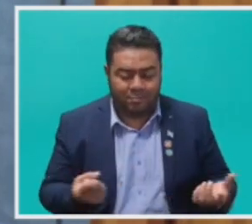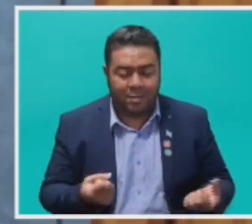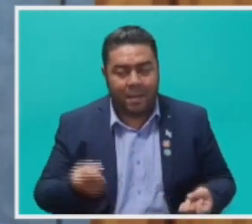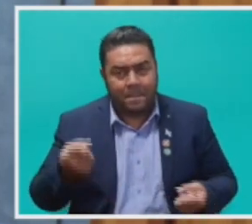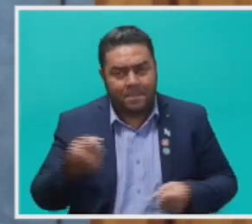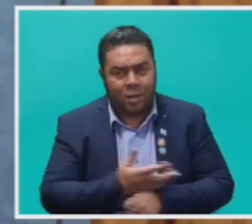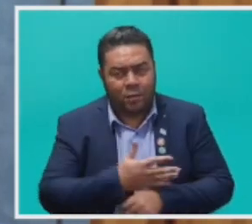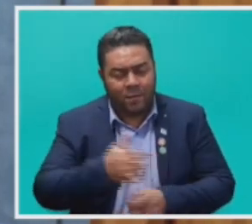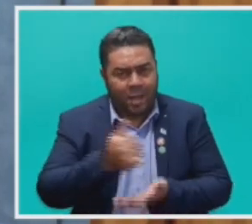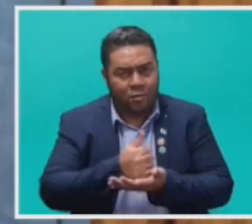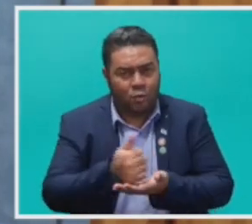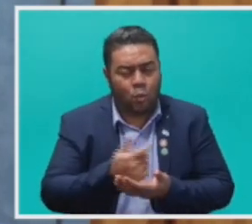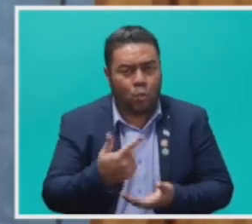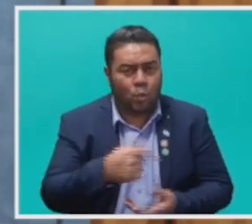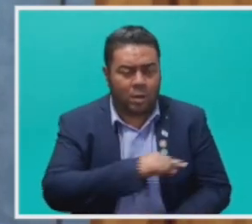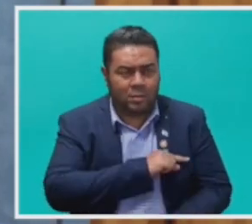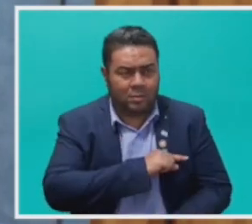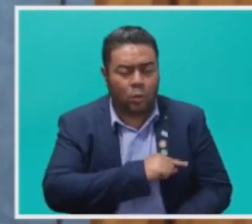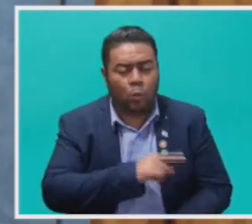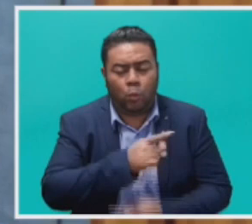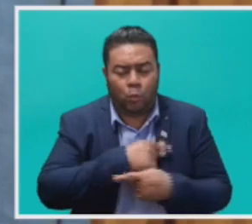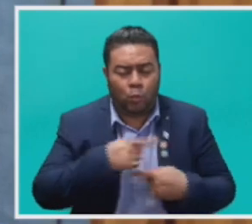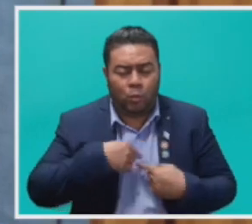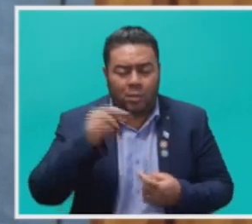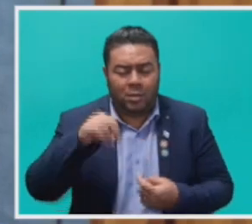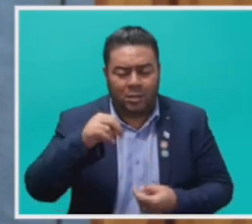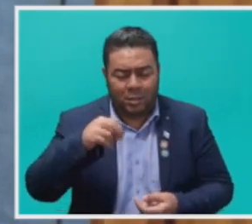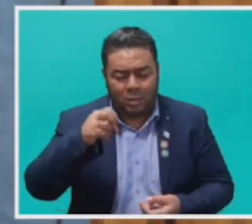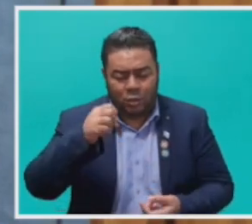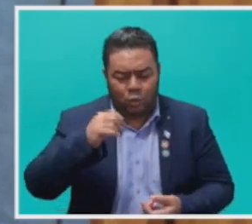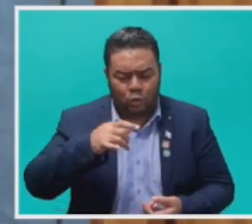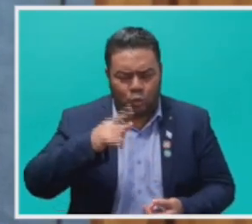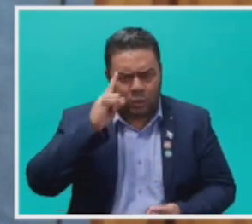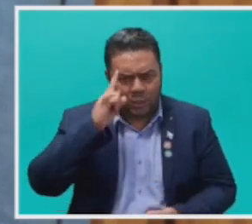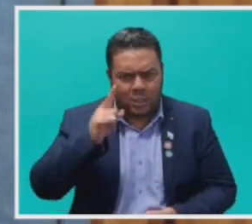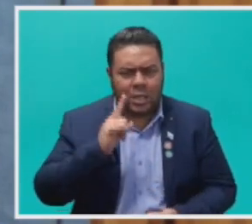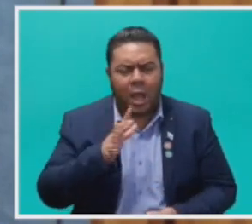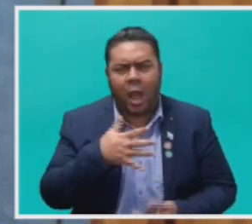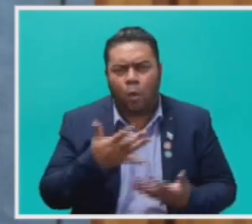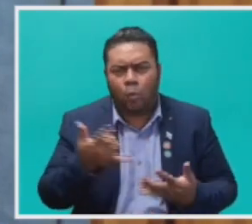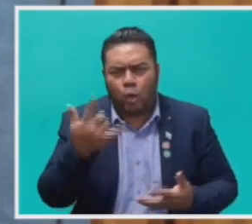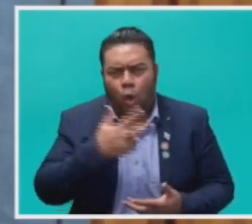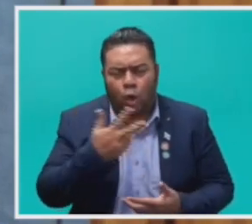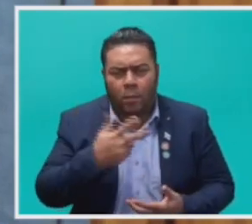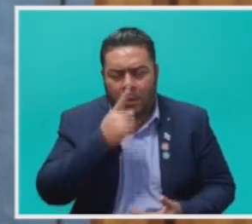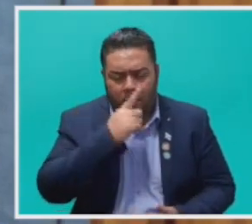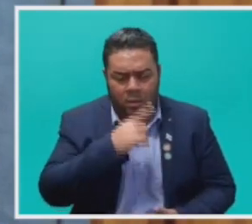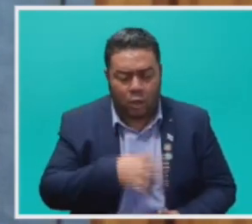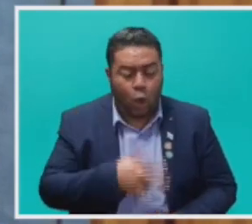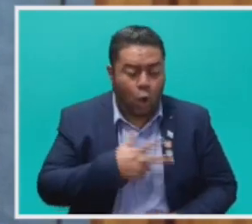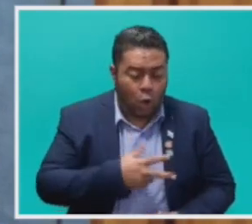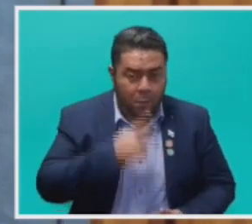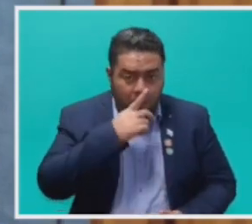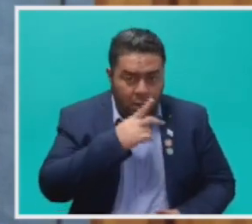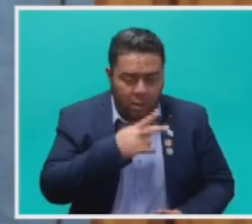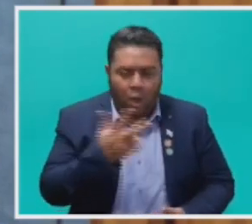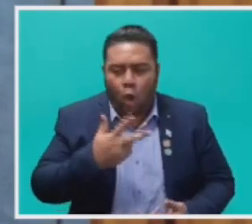us. We also need to explore how we've dealt with our hurts. Hurt people, Mr.